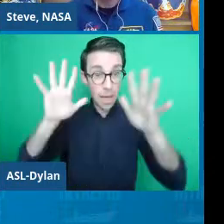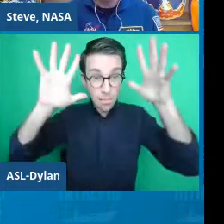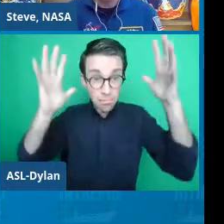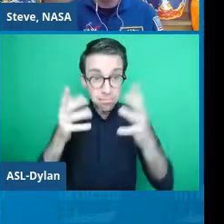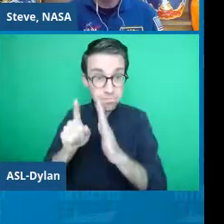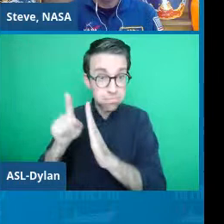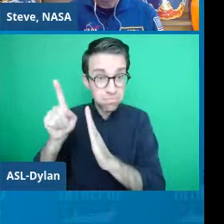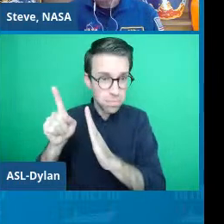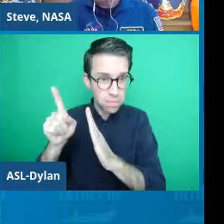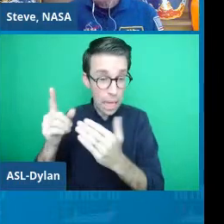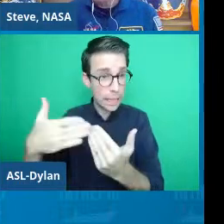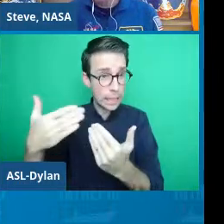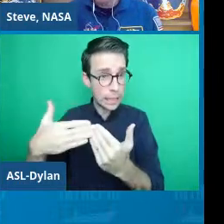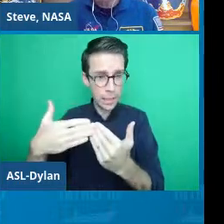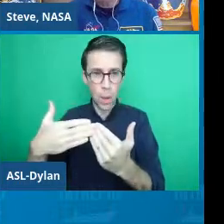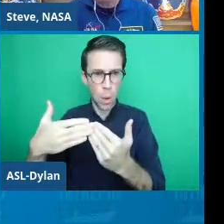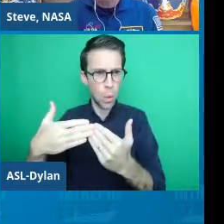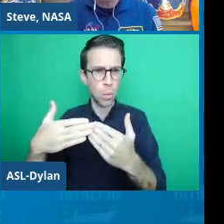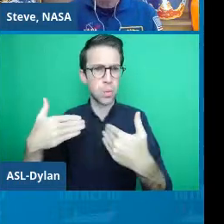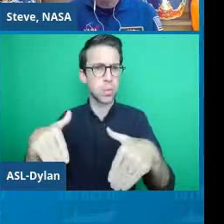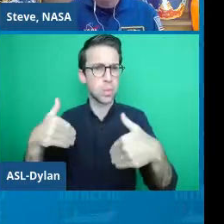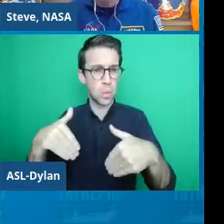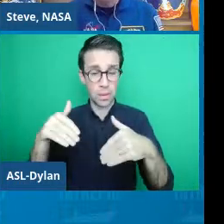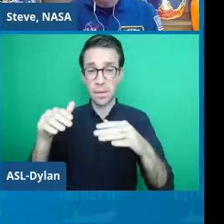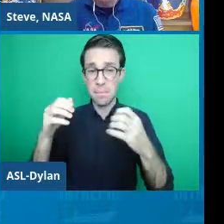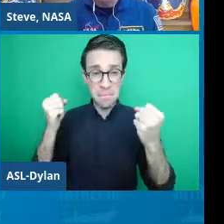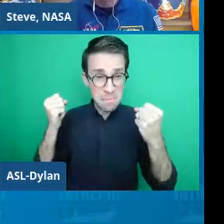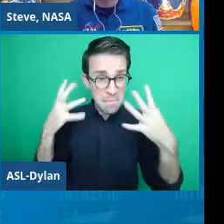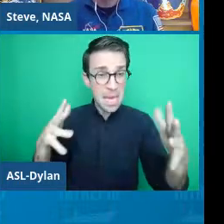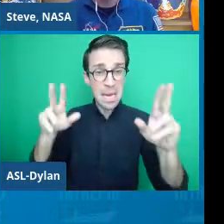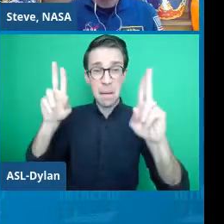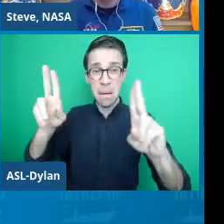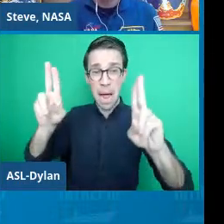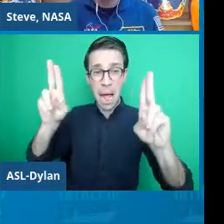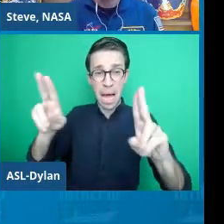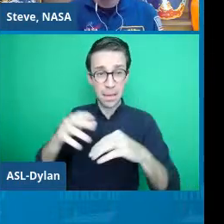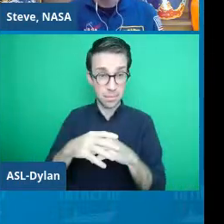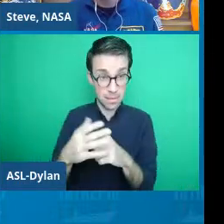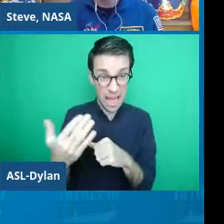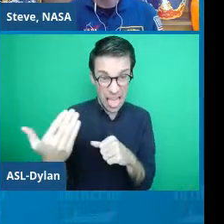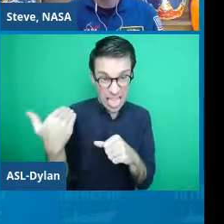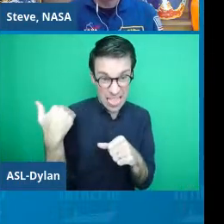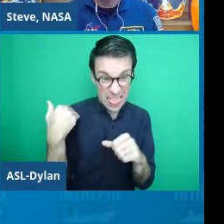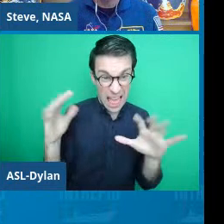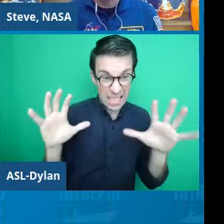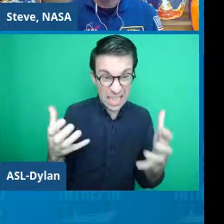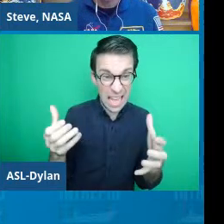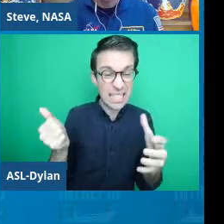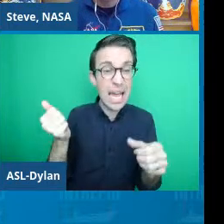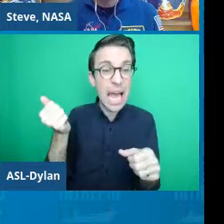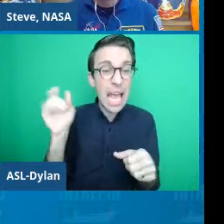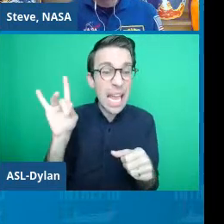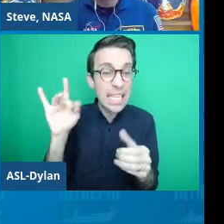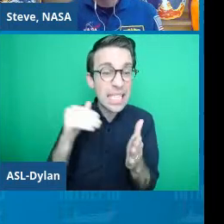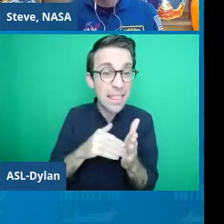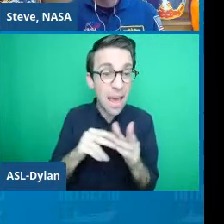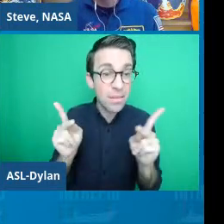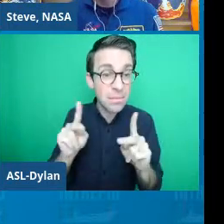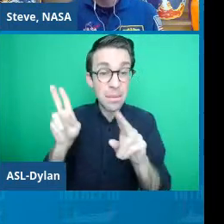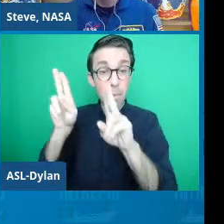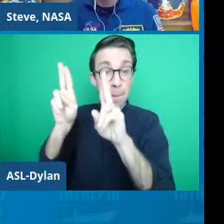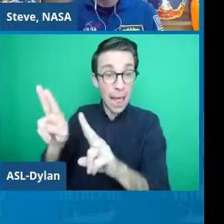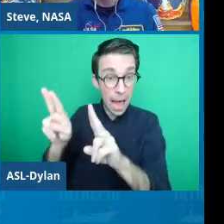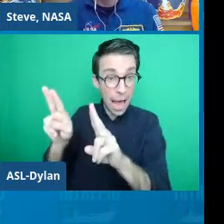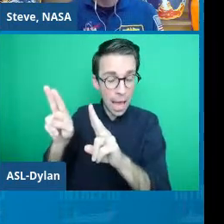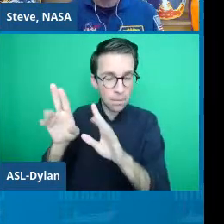so small. In the last class, we had 18,000 applicants and we had 12 selected. So